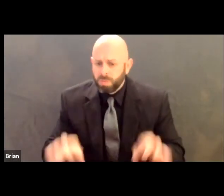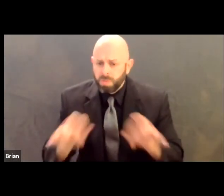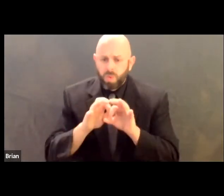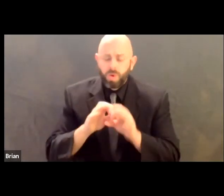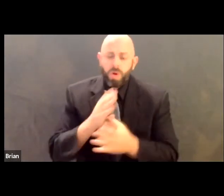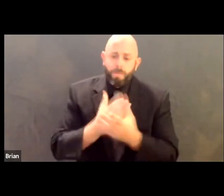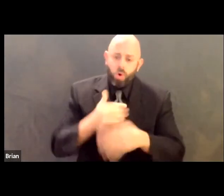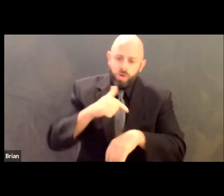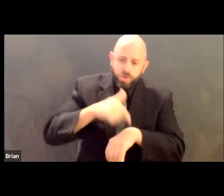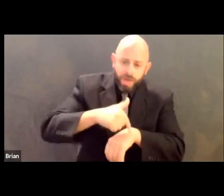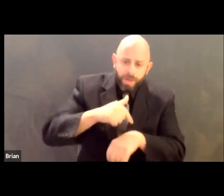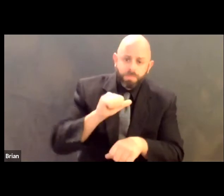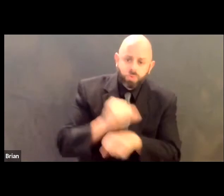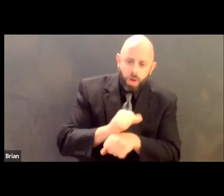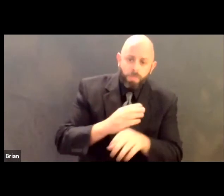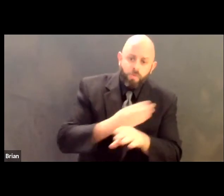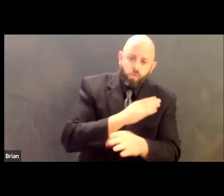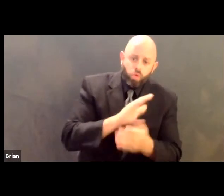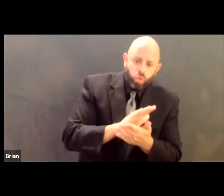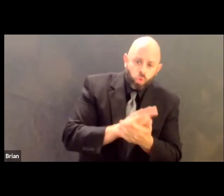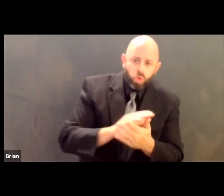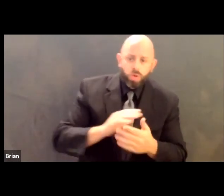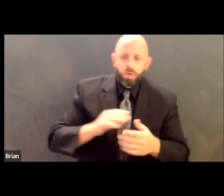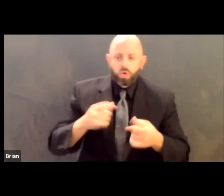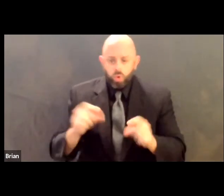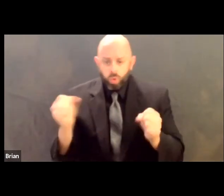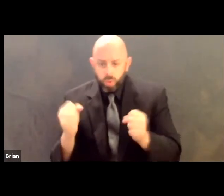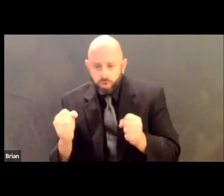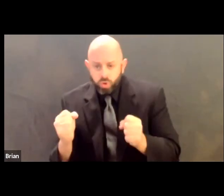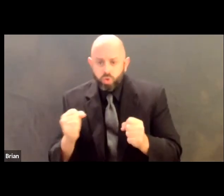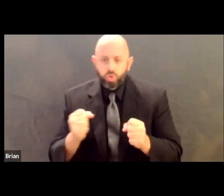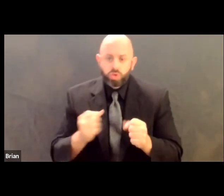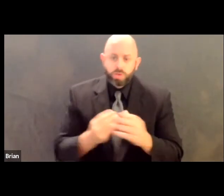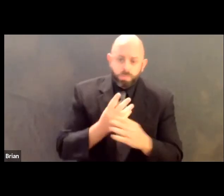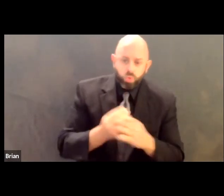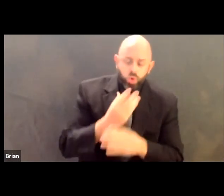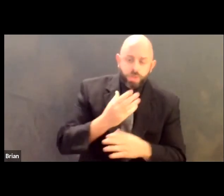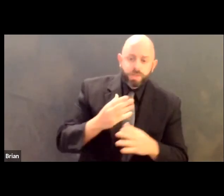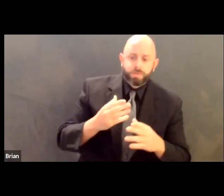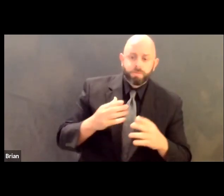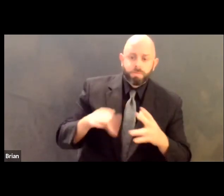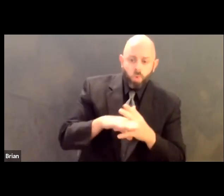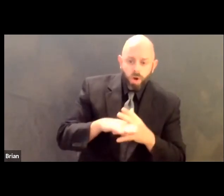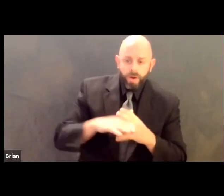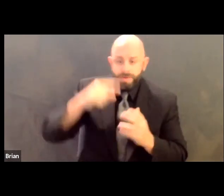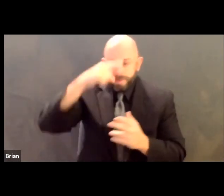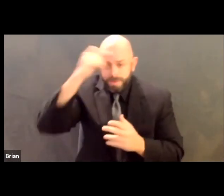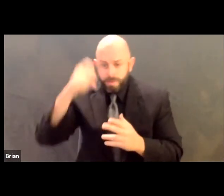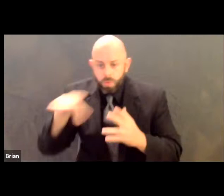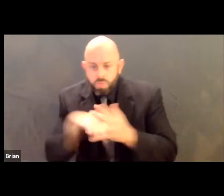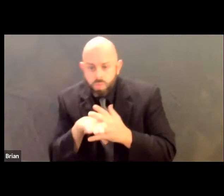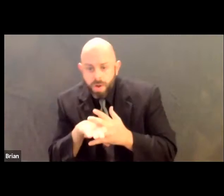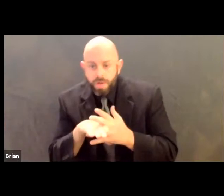the summer, at winter and spring break, on the weekends, but also doing volunteer experiences and